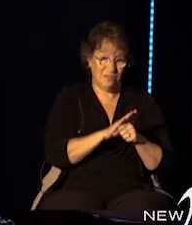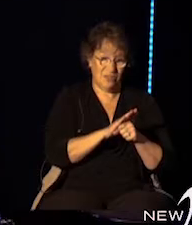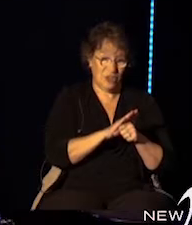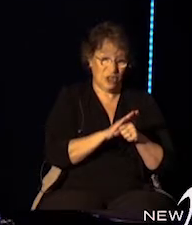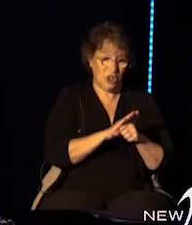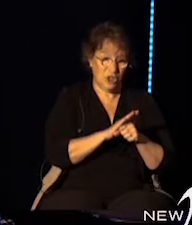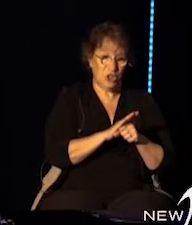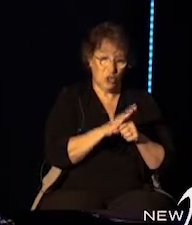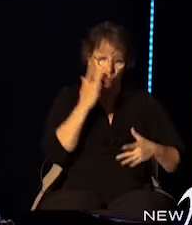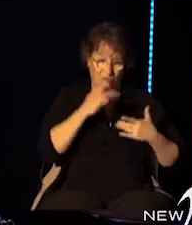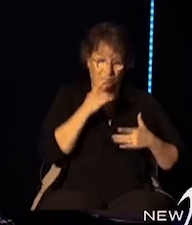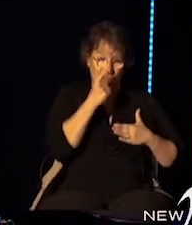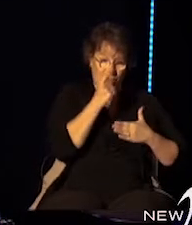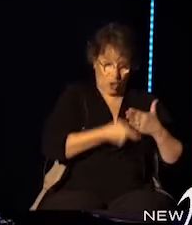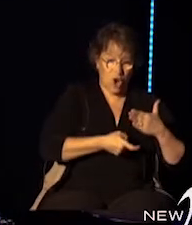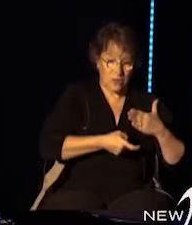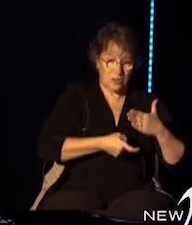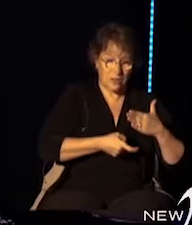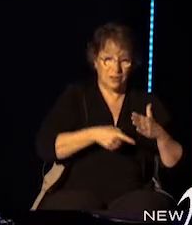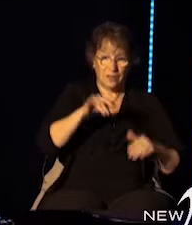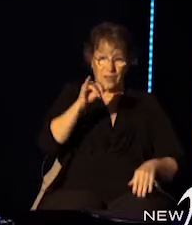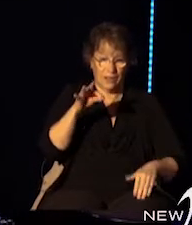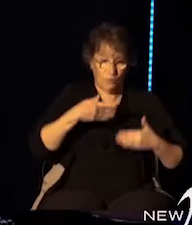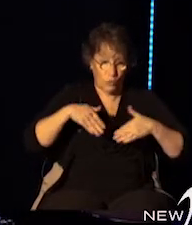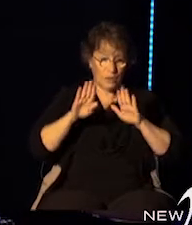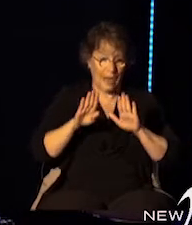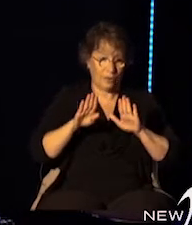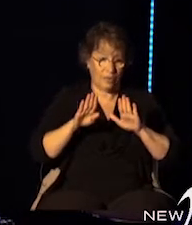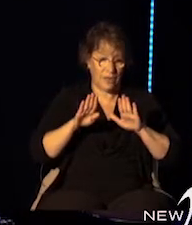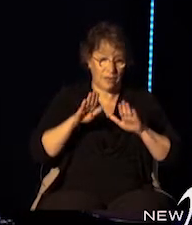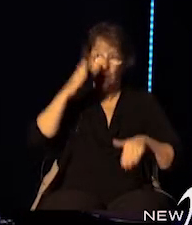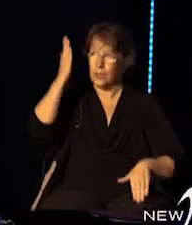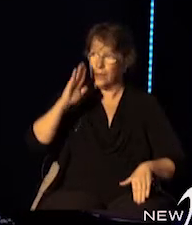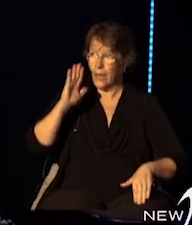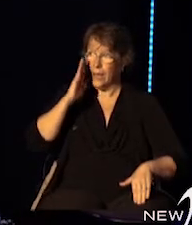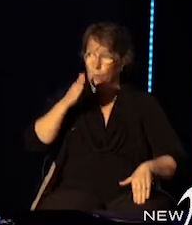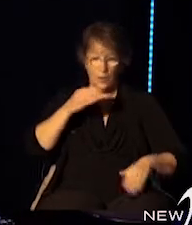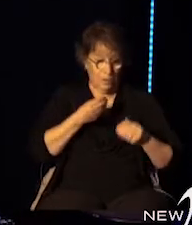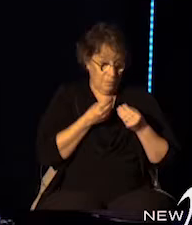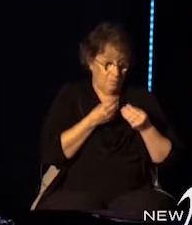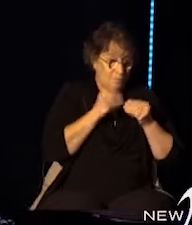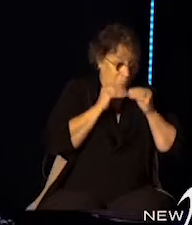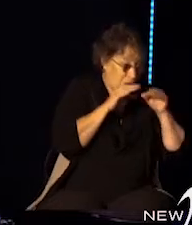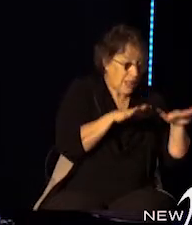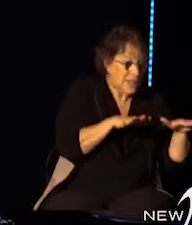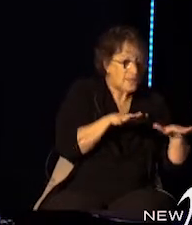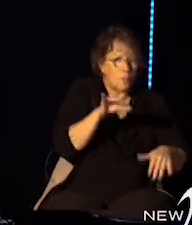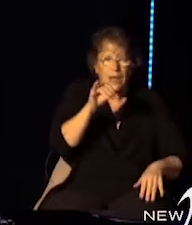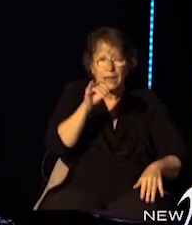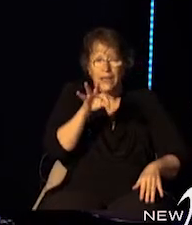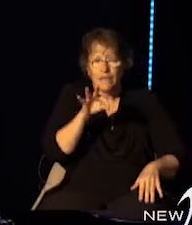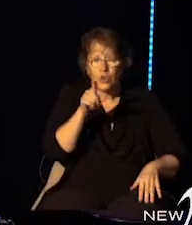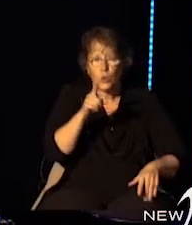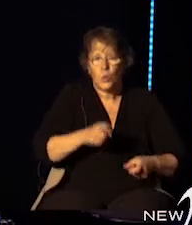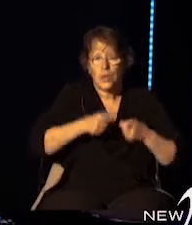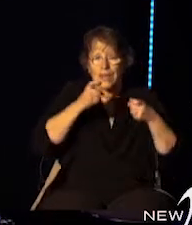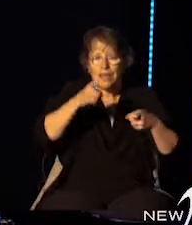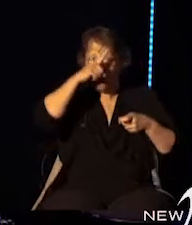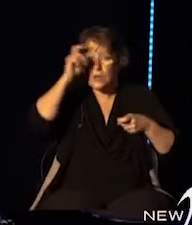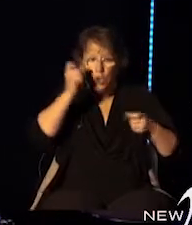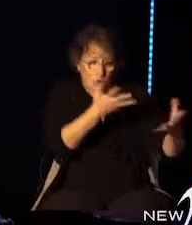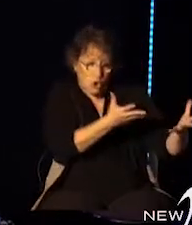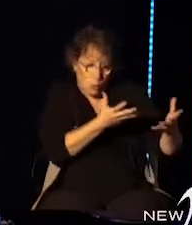that, and he's going to bless you. He is. But if you're going to give with the attitude of getting, you